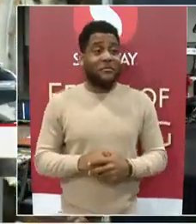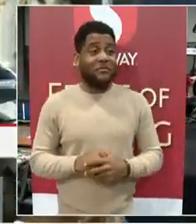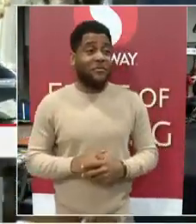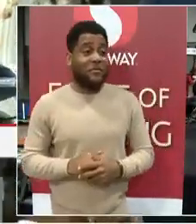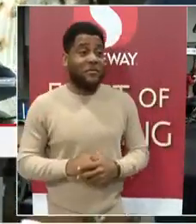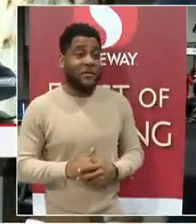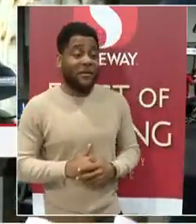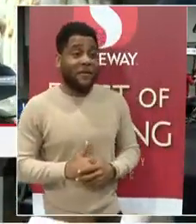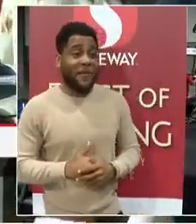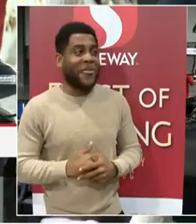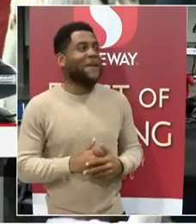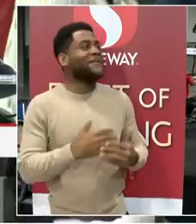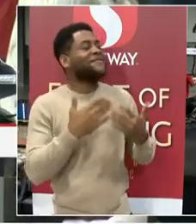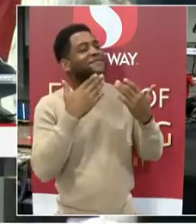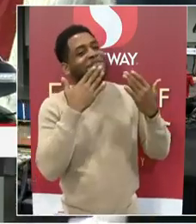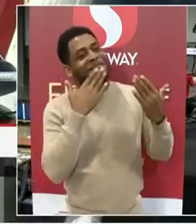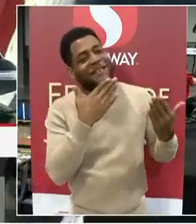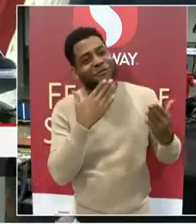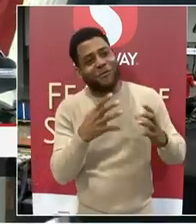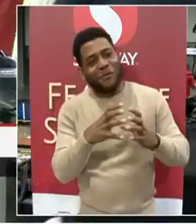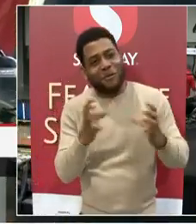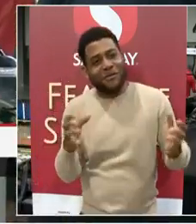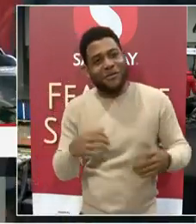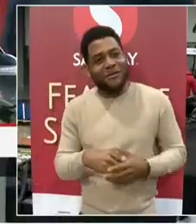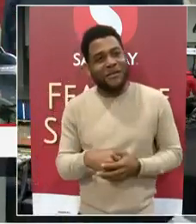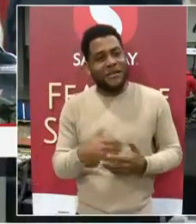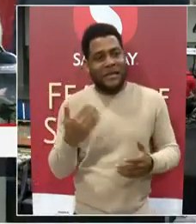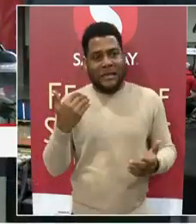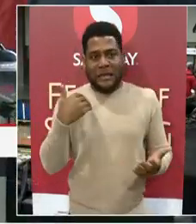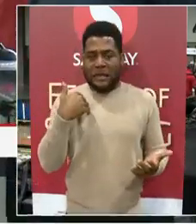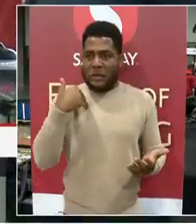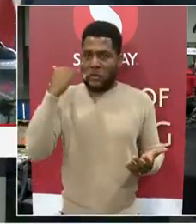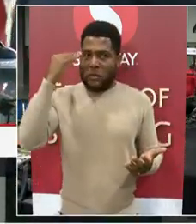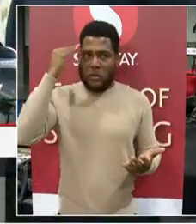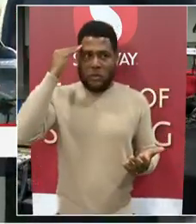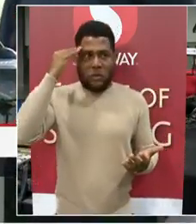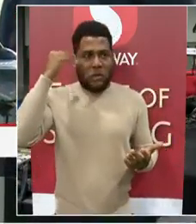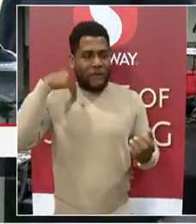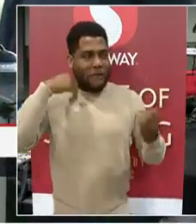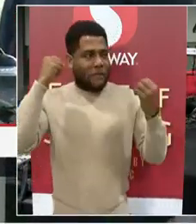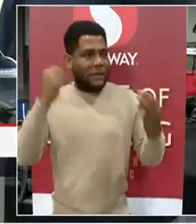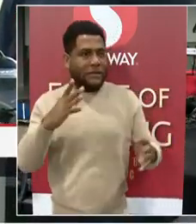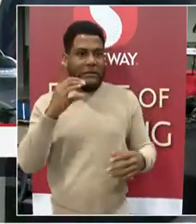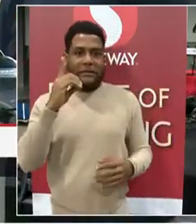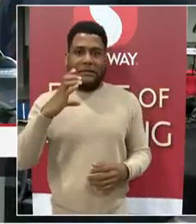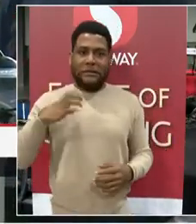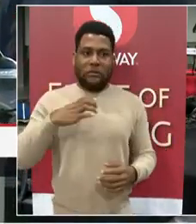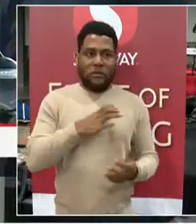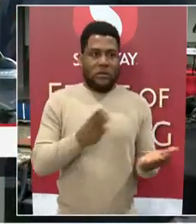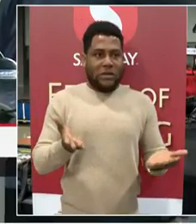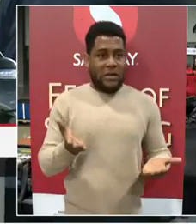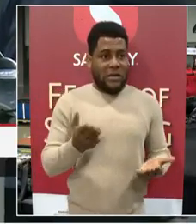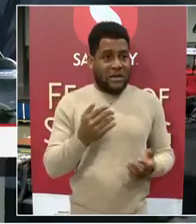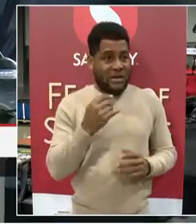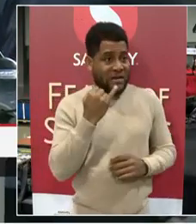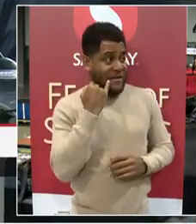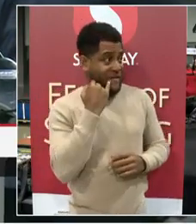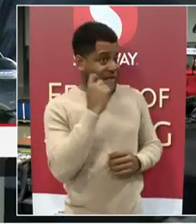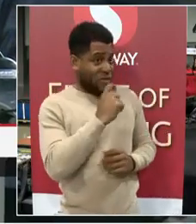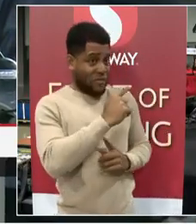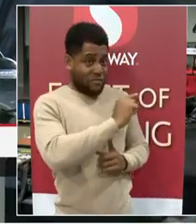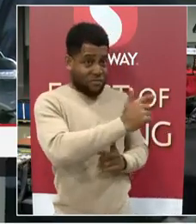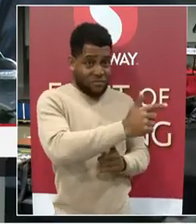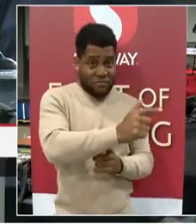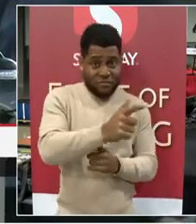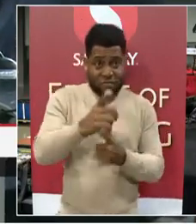Thank you so much. Just real quick, I know we have several of the council members here, so if they'd like to come up on stage, we'd love to